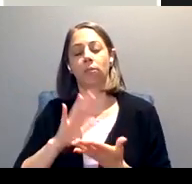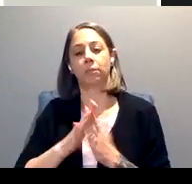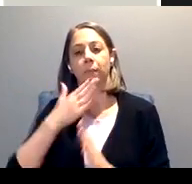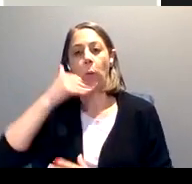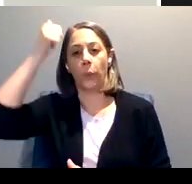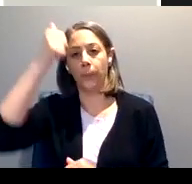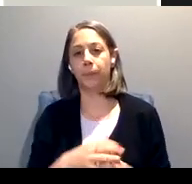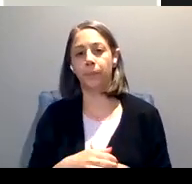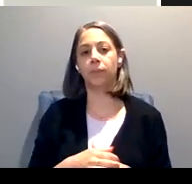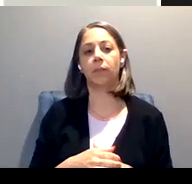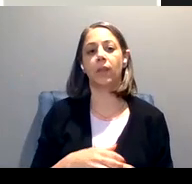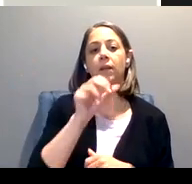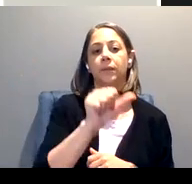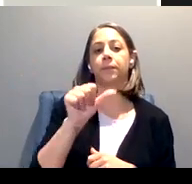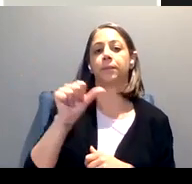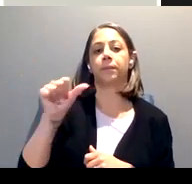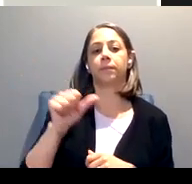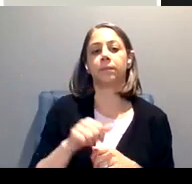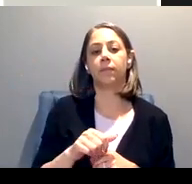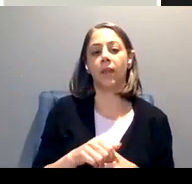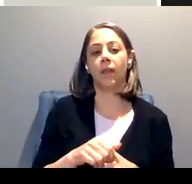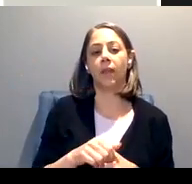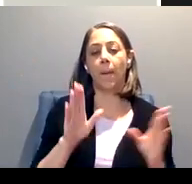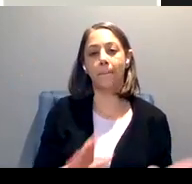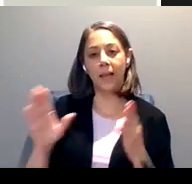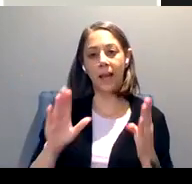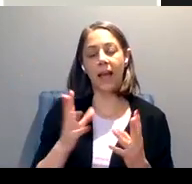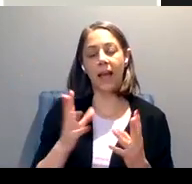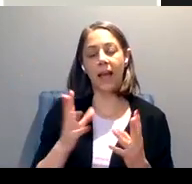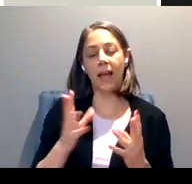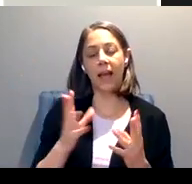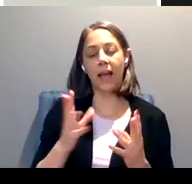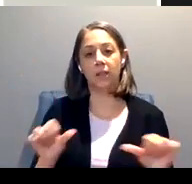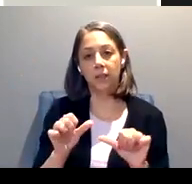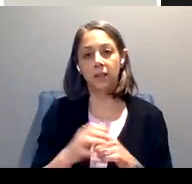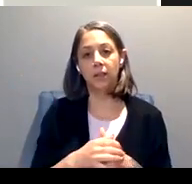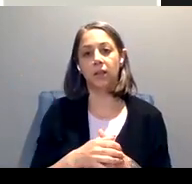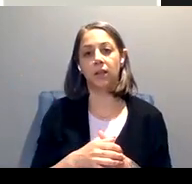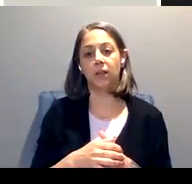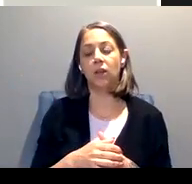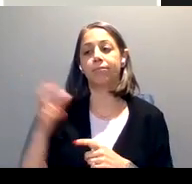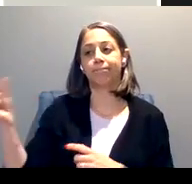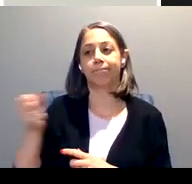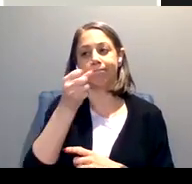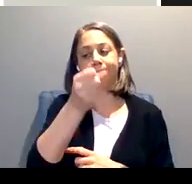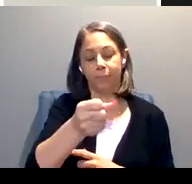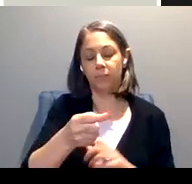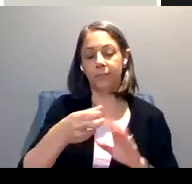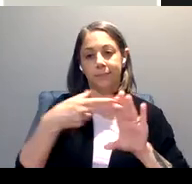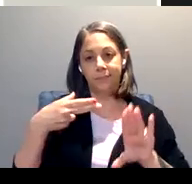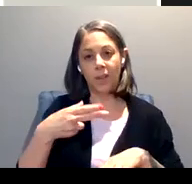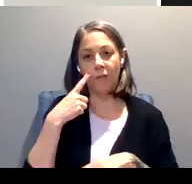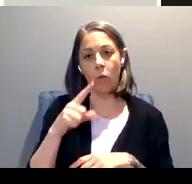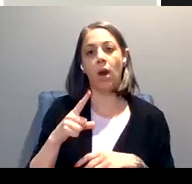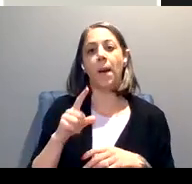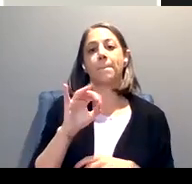Arrowhead Area Agency on Aging's planning and service area, as designated by the Minnesota Board on Aging,